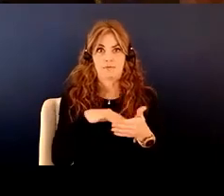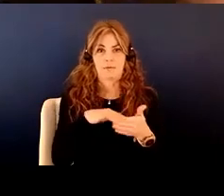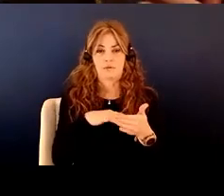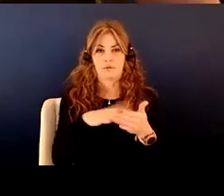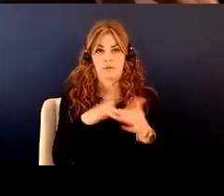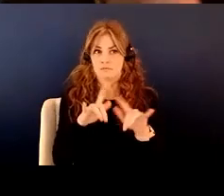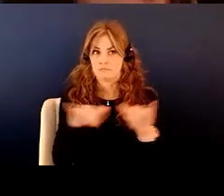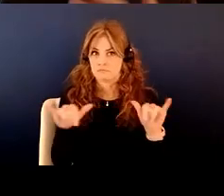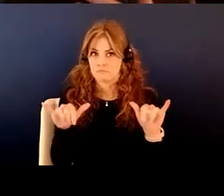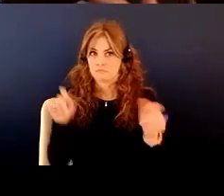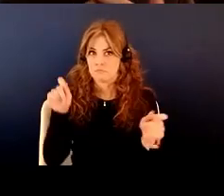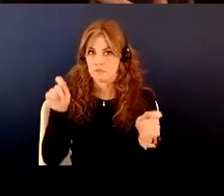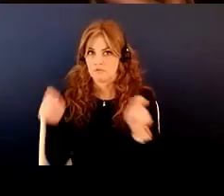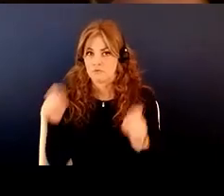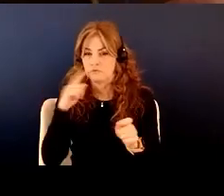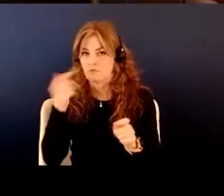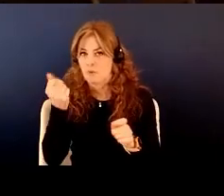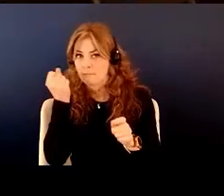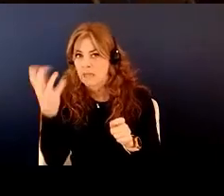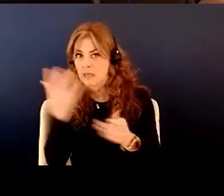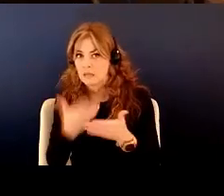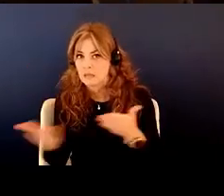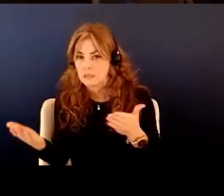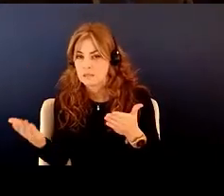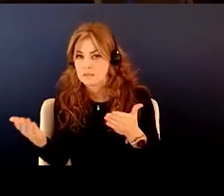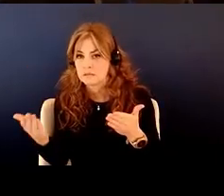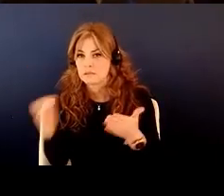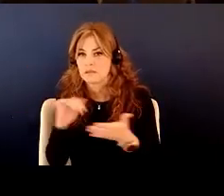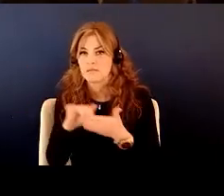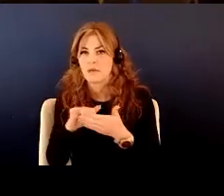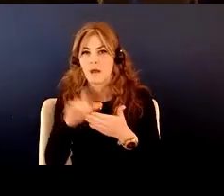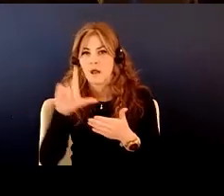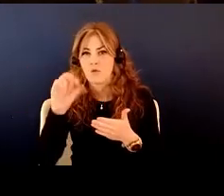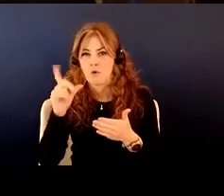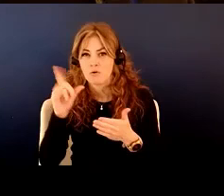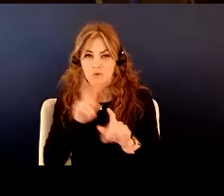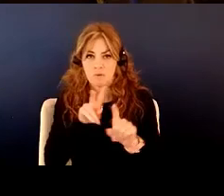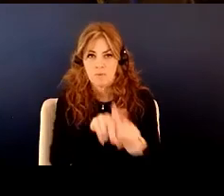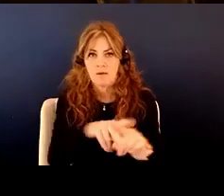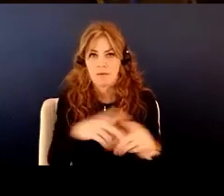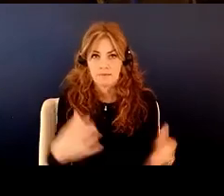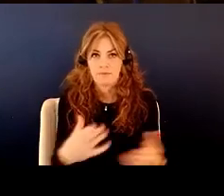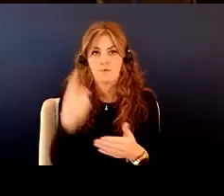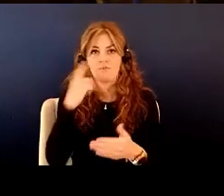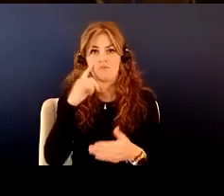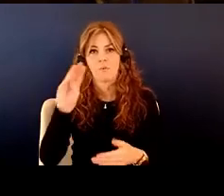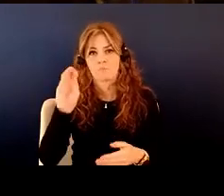simultaneously adjust for multiple things, we apply the same sort of logic here in meta-analysis